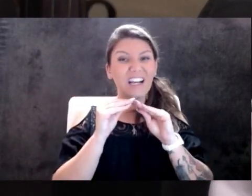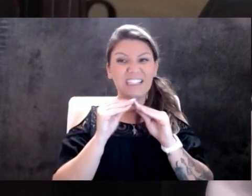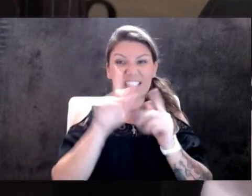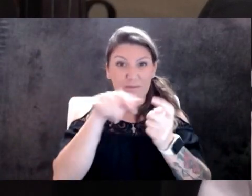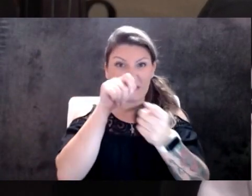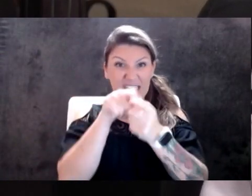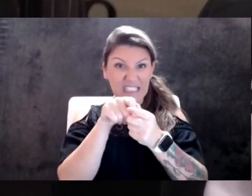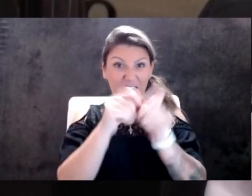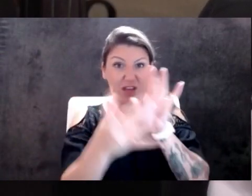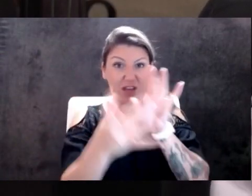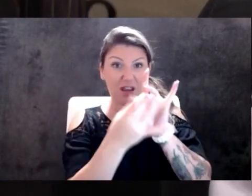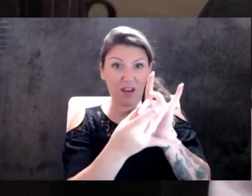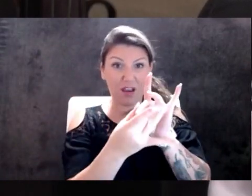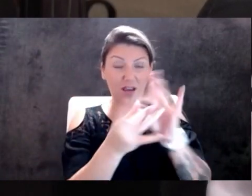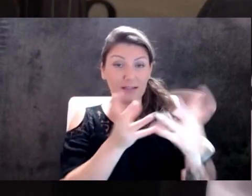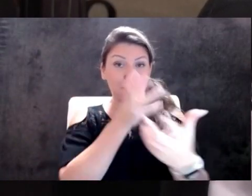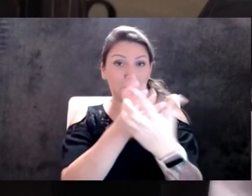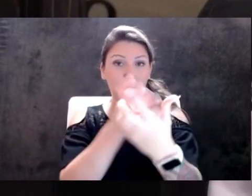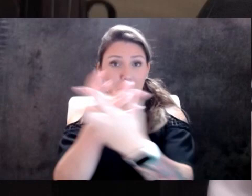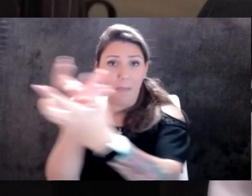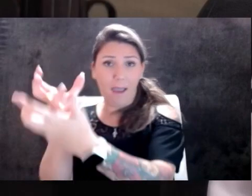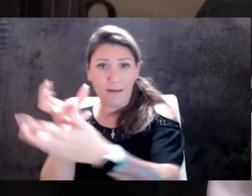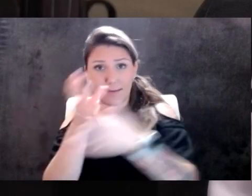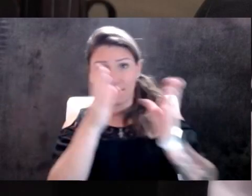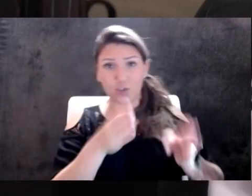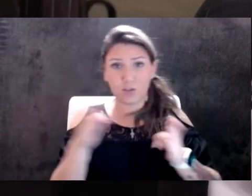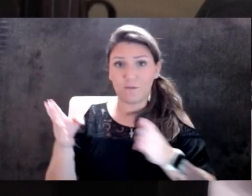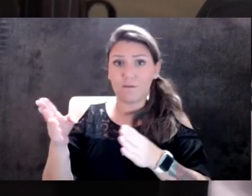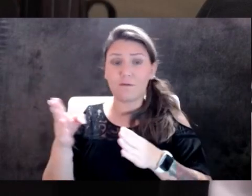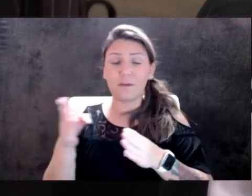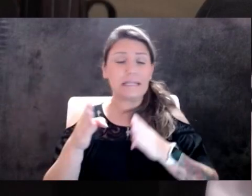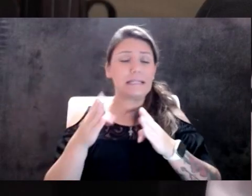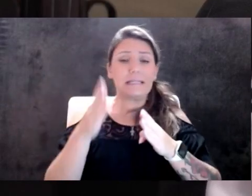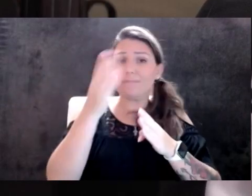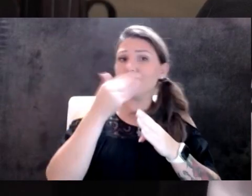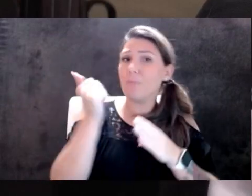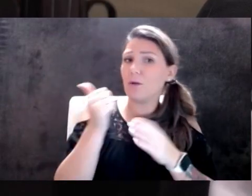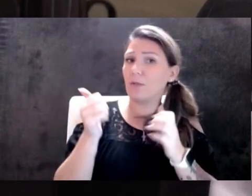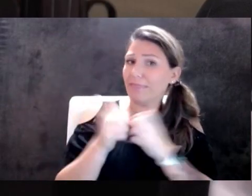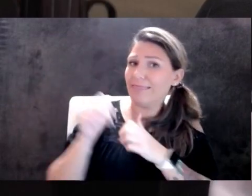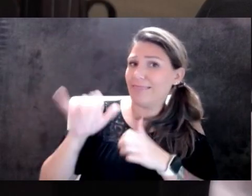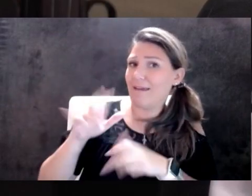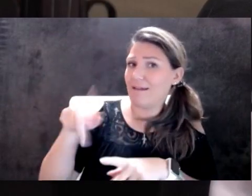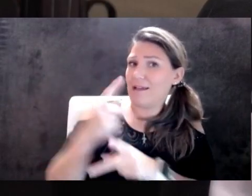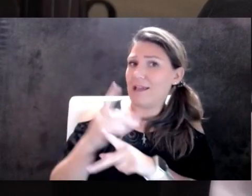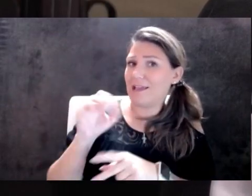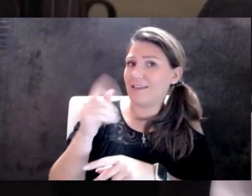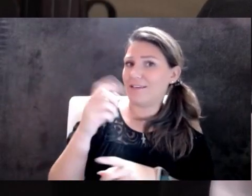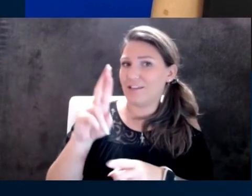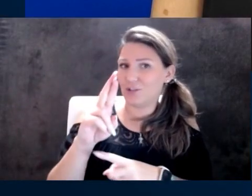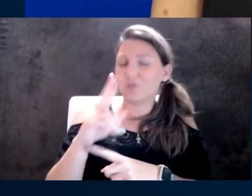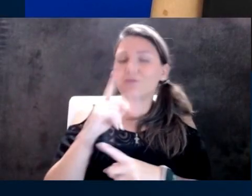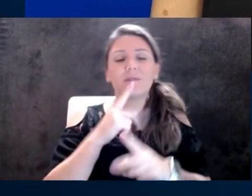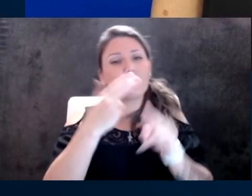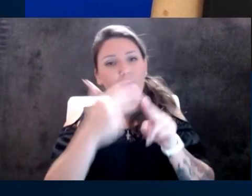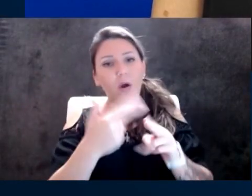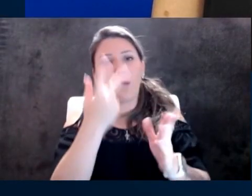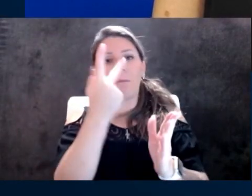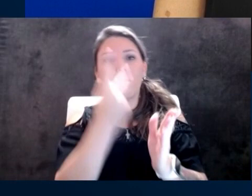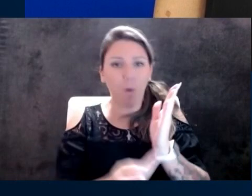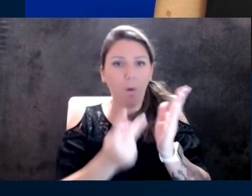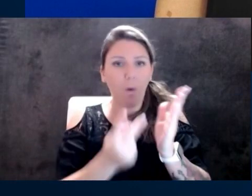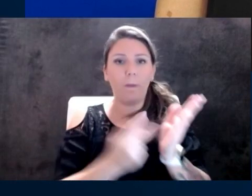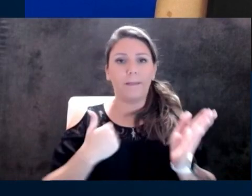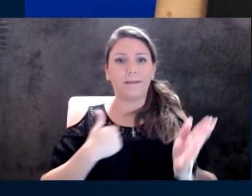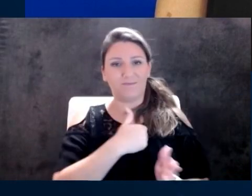this treatment will work for this kind of cancer much better than the other kind of cancer, even though we call them both breast cancer. All